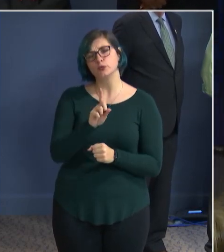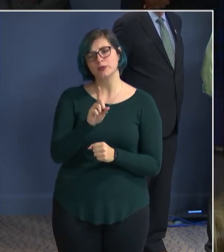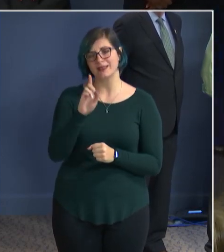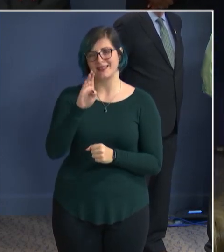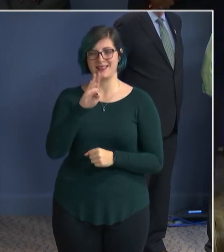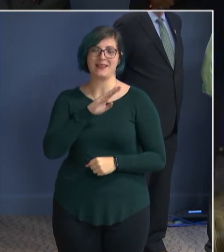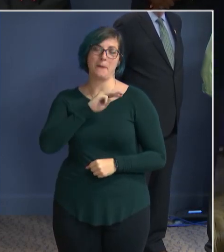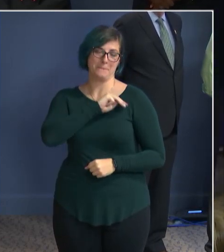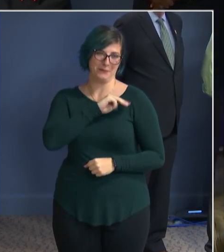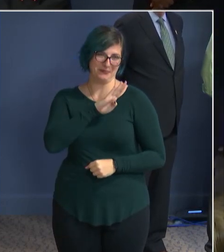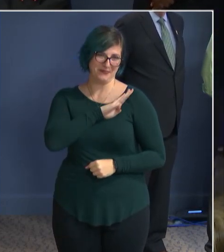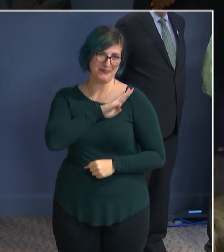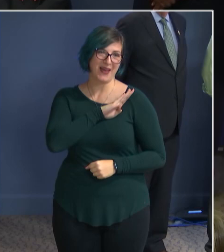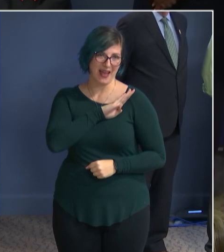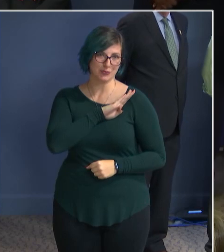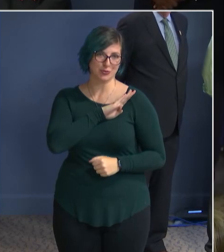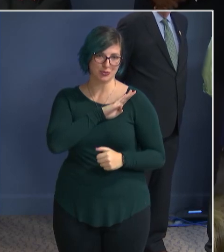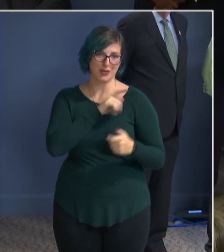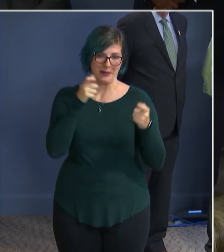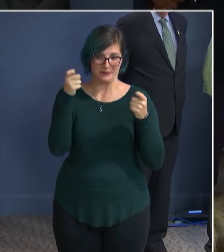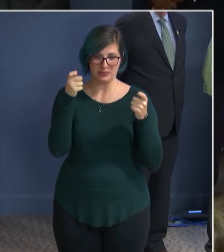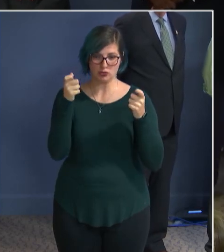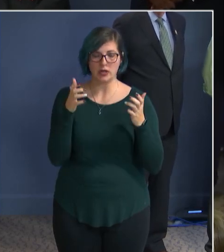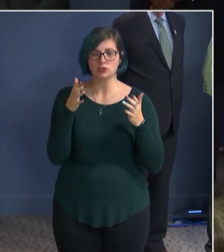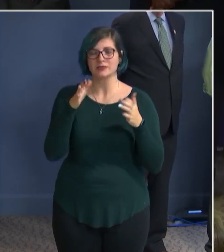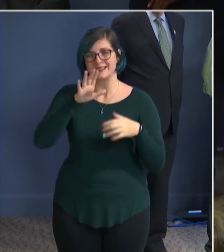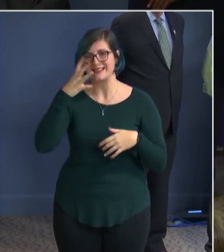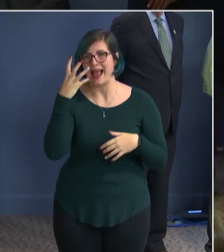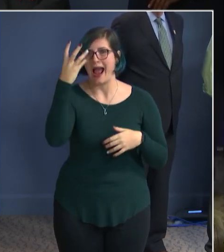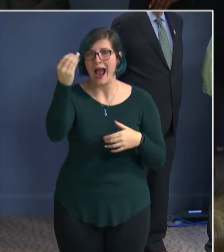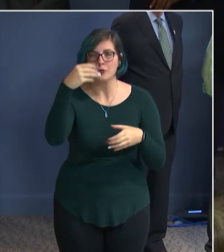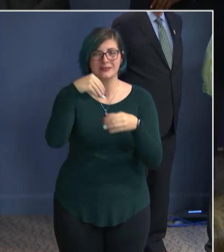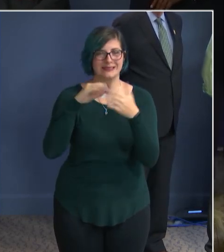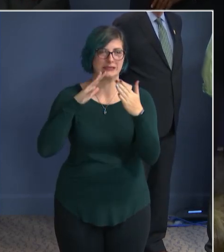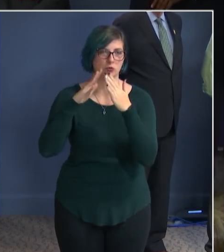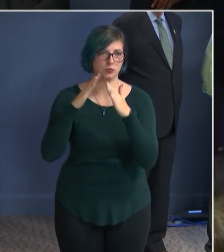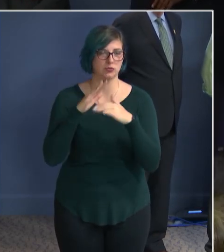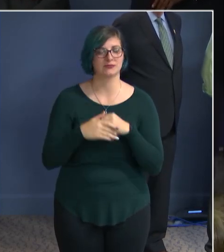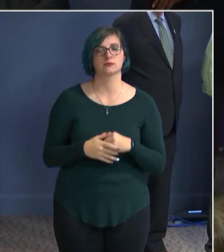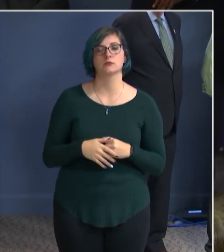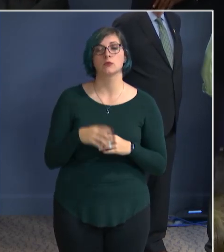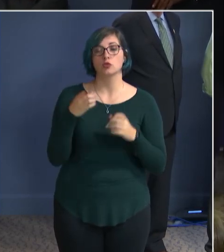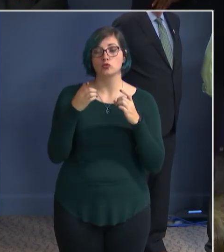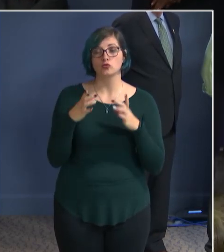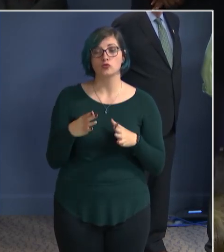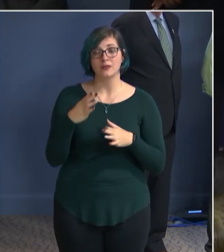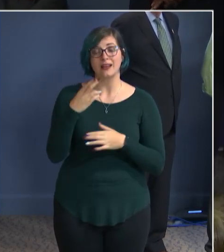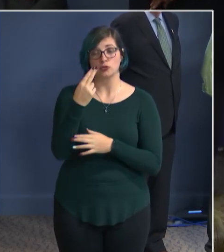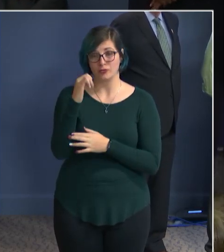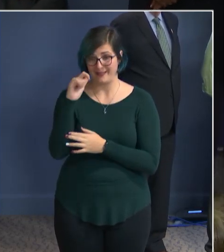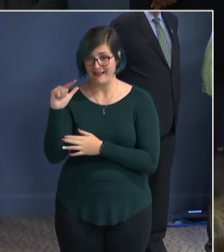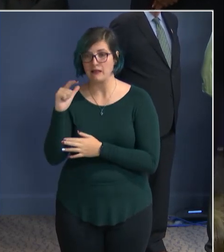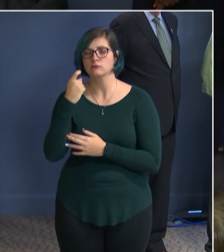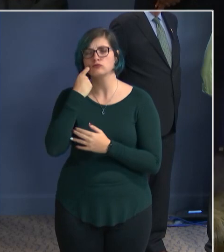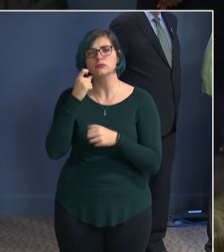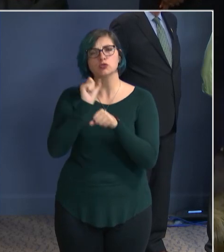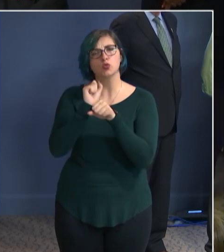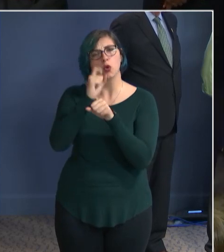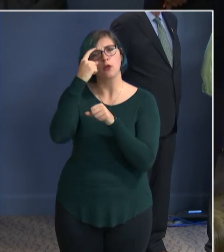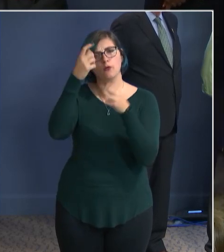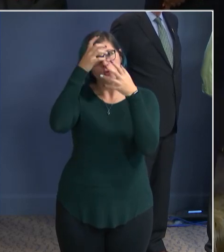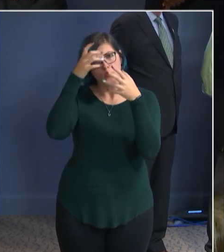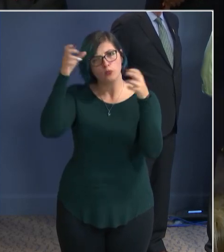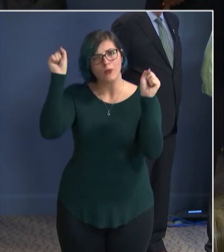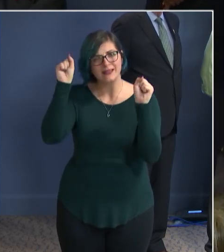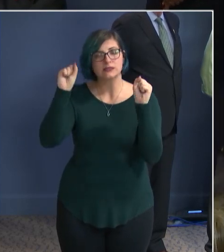Bowser administration is constantly in the community. Director Hill has most recently been working for the President and